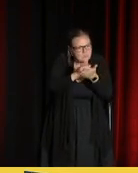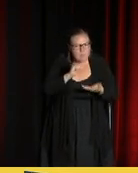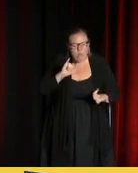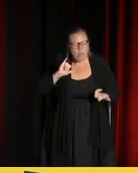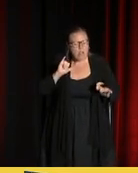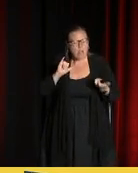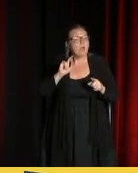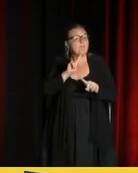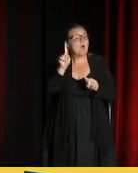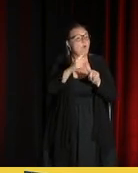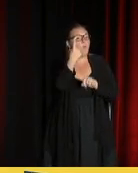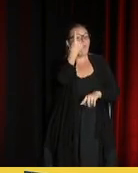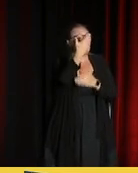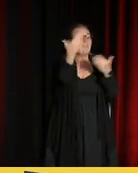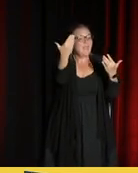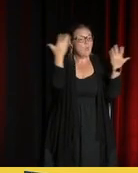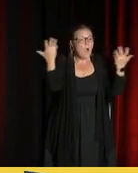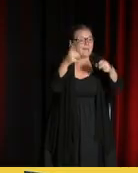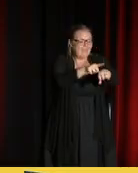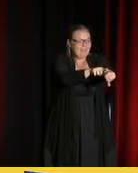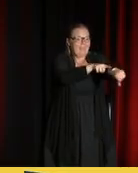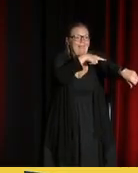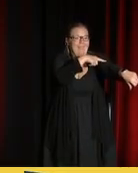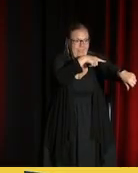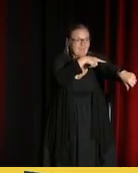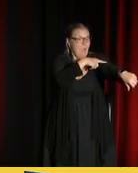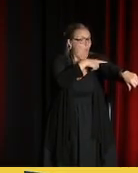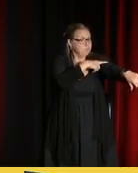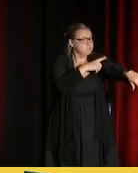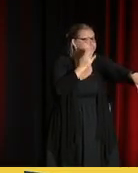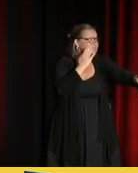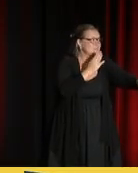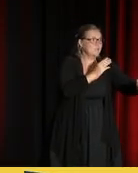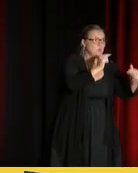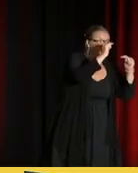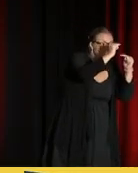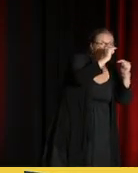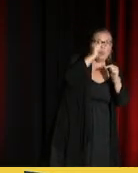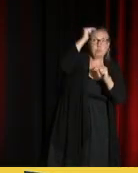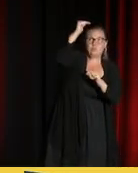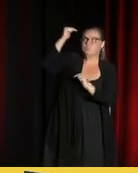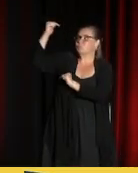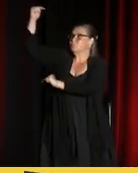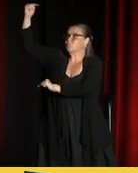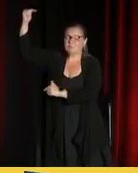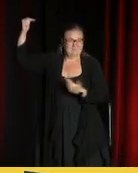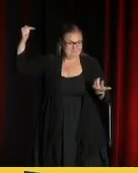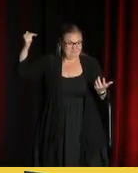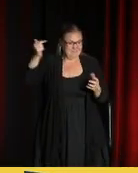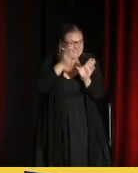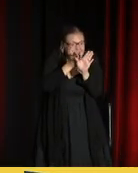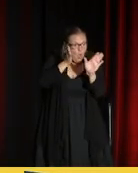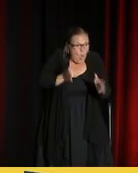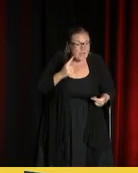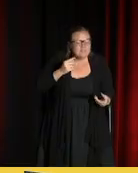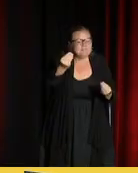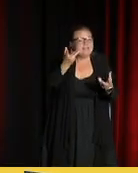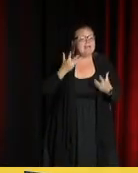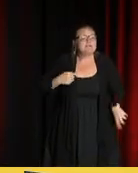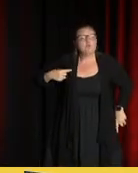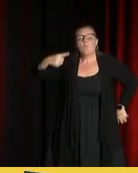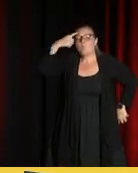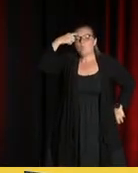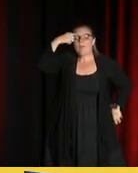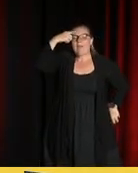thing: the length. I knew you would recognize that, because psychologists tell us that our brains